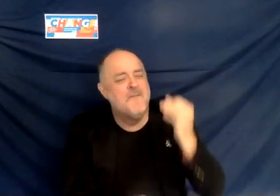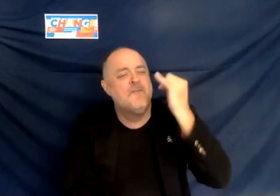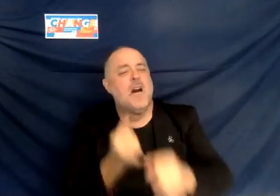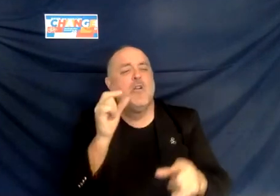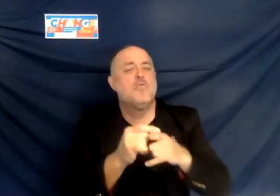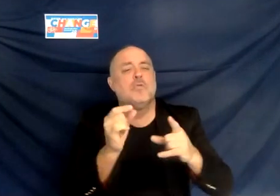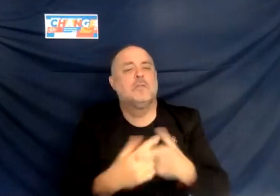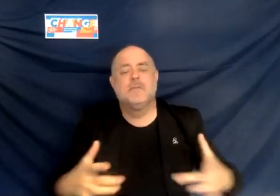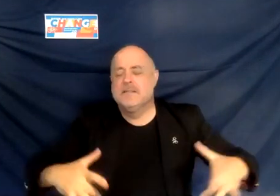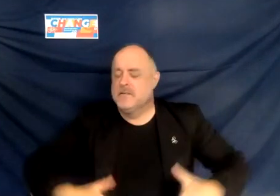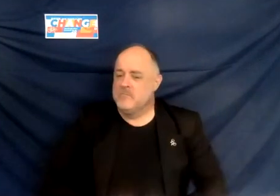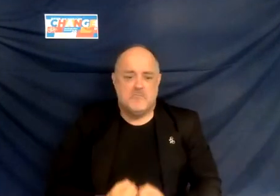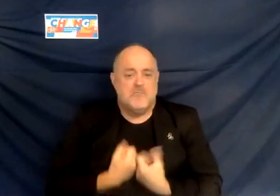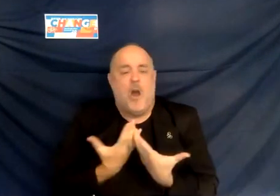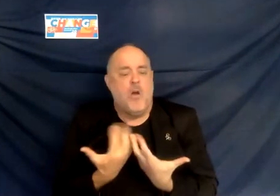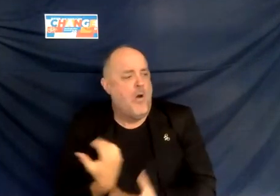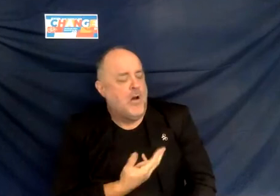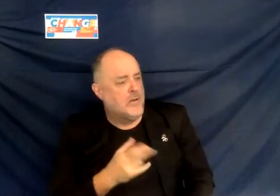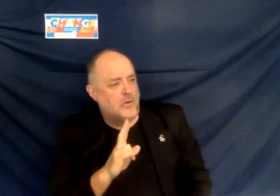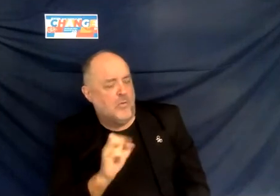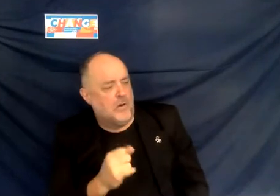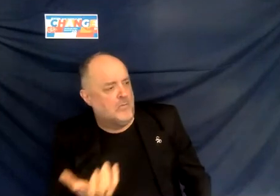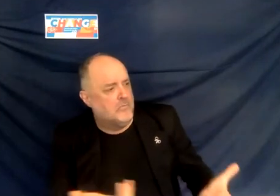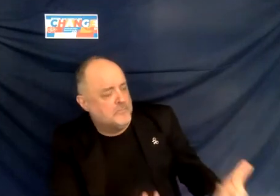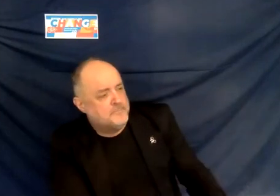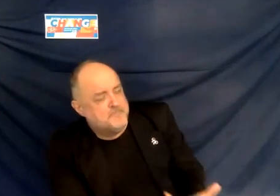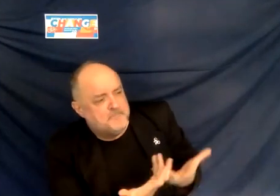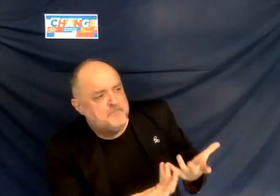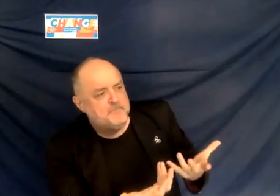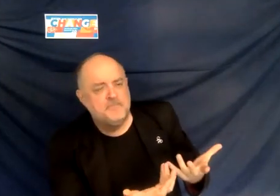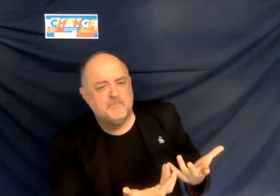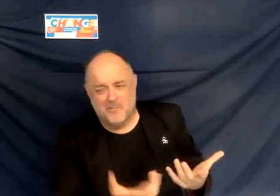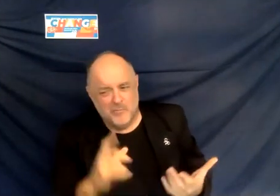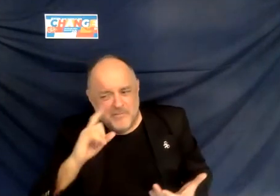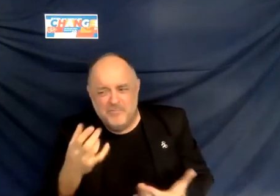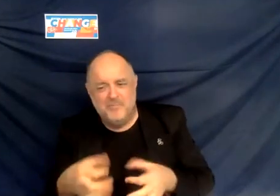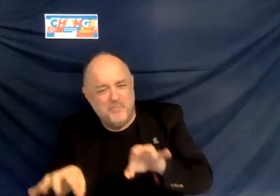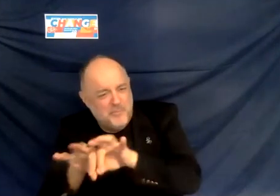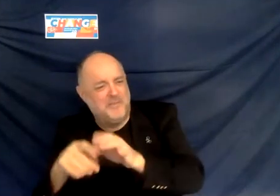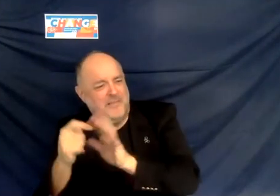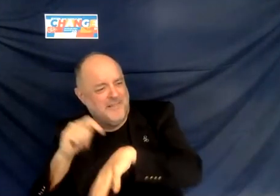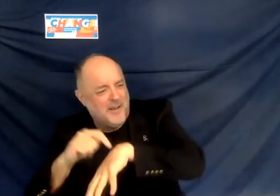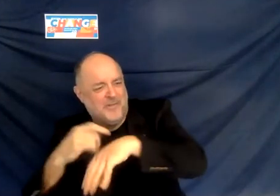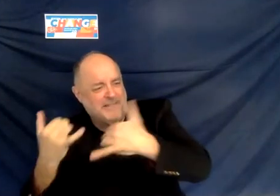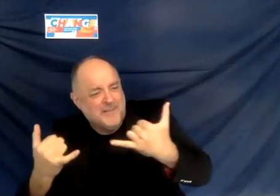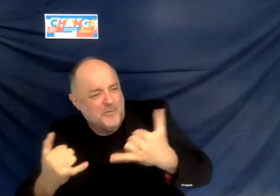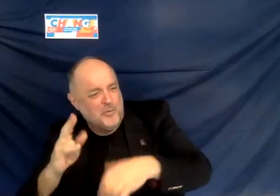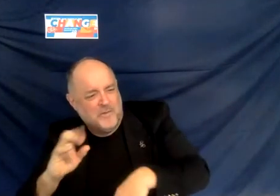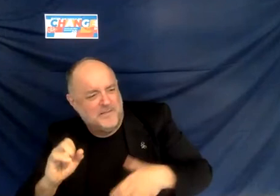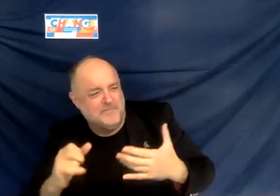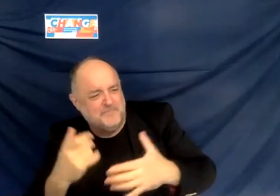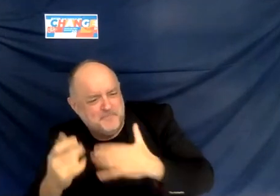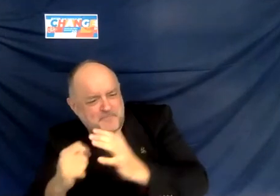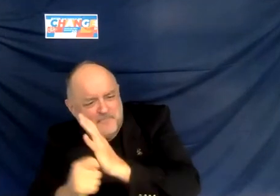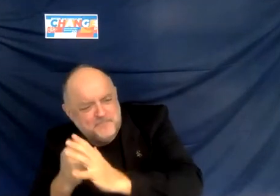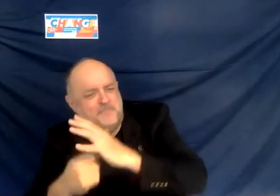We're at a historic moment right now in the United States. And any sort of words of inspiration